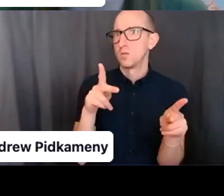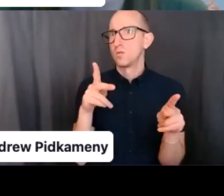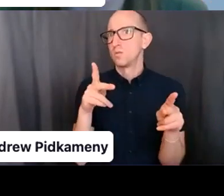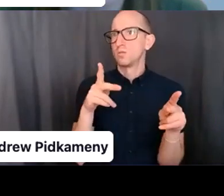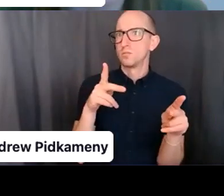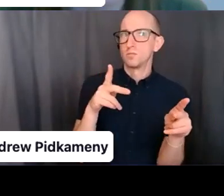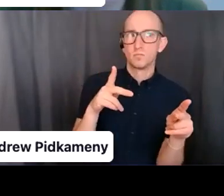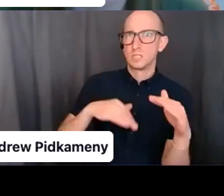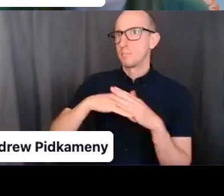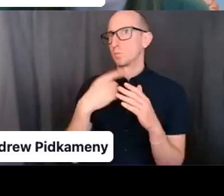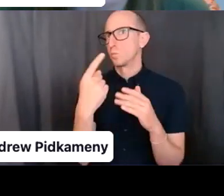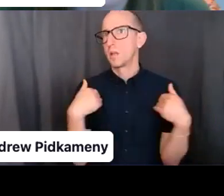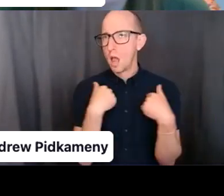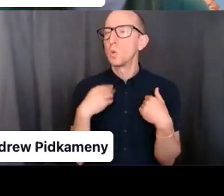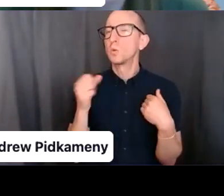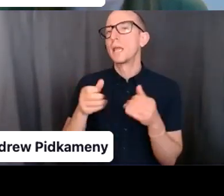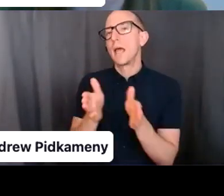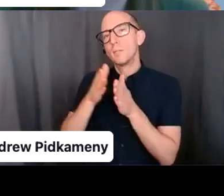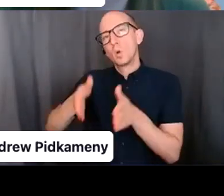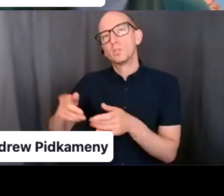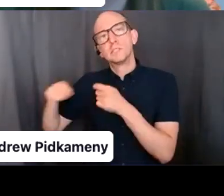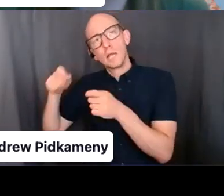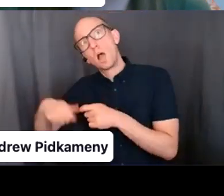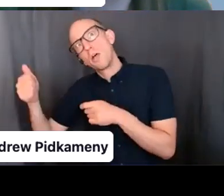the store or restaurant that wouldn't impede the path of travel.